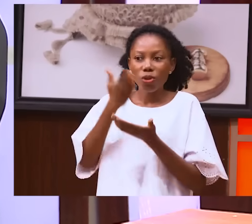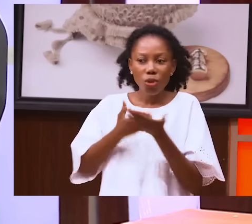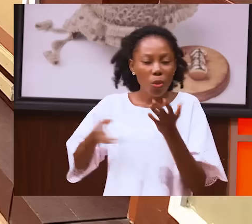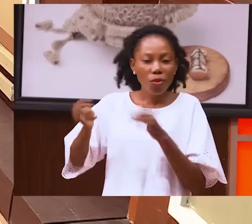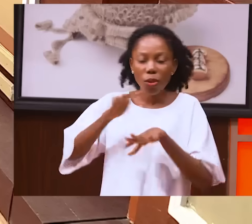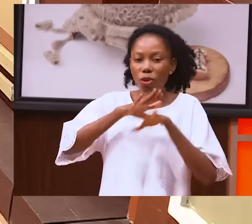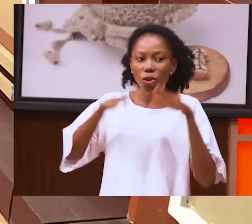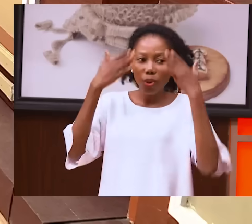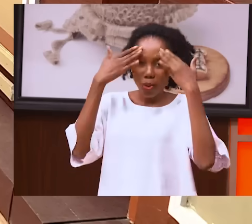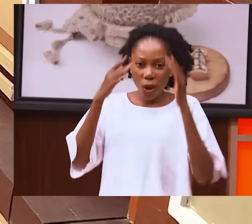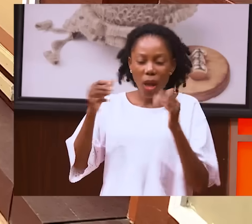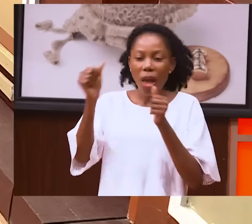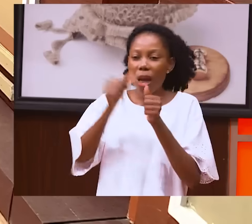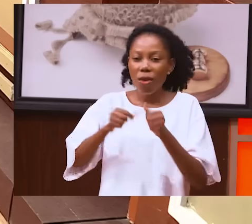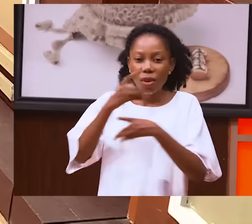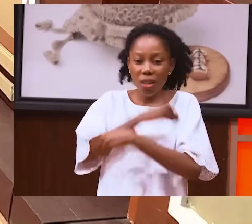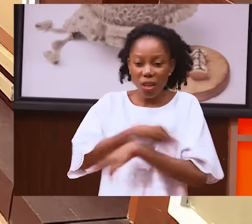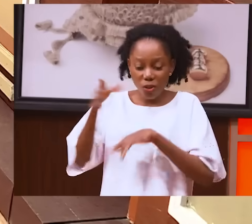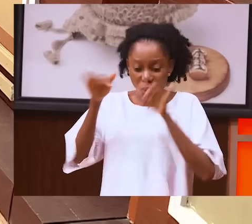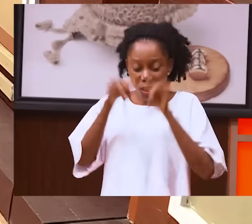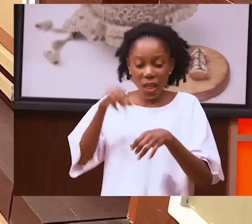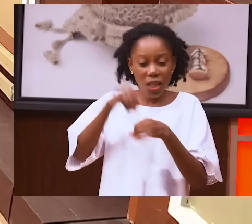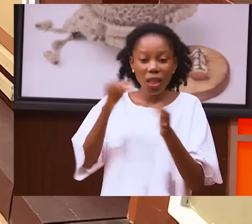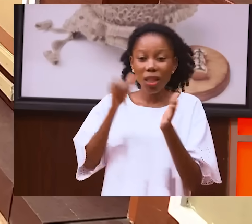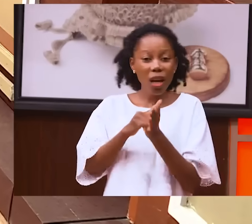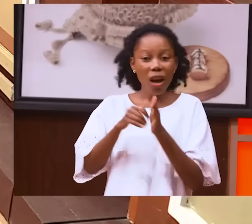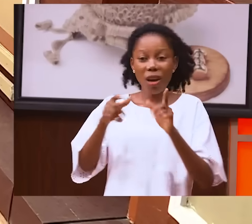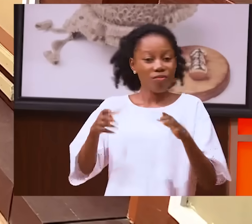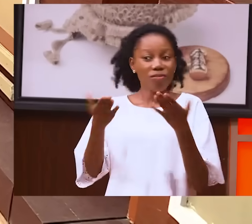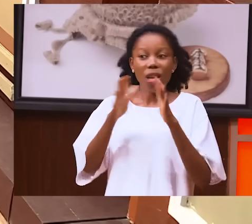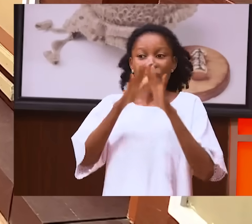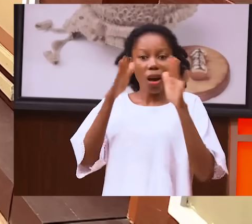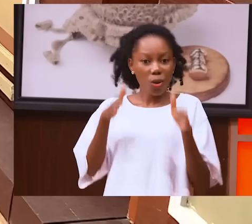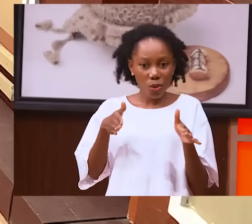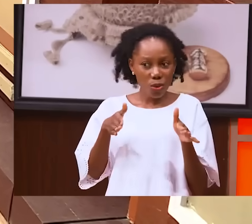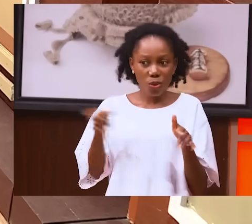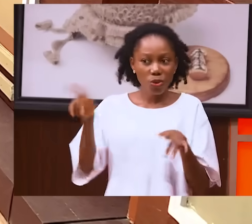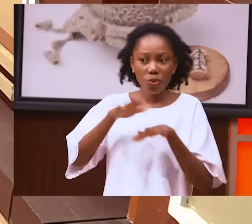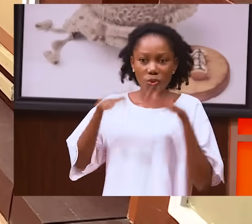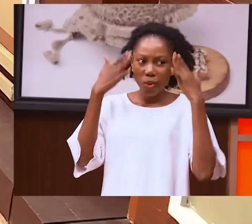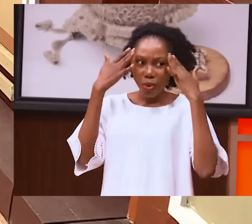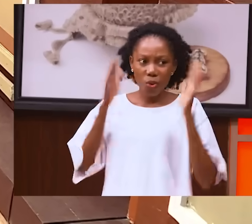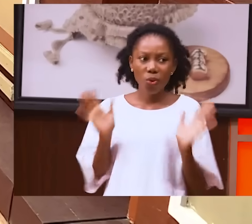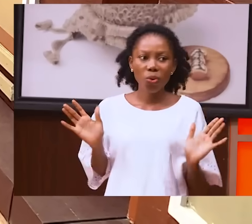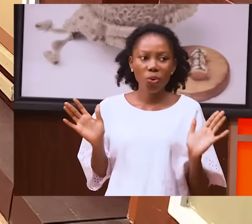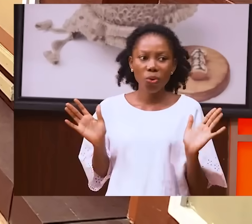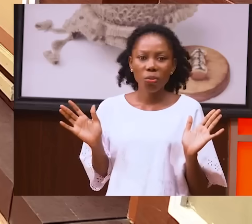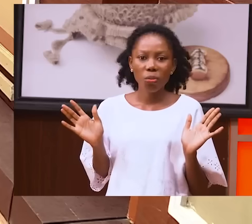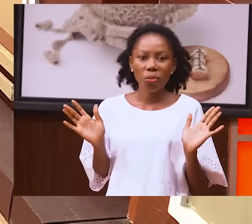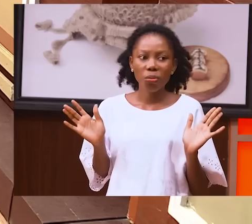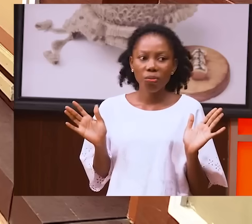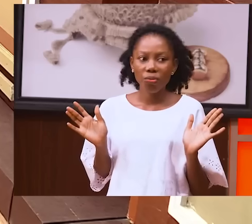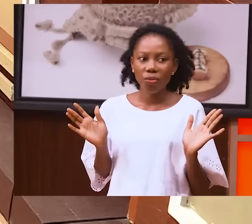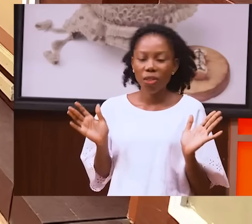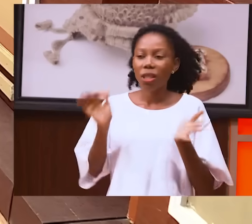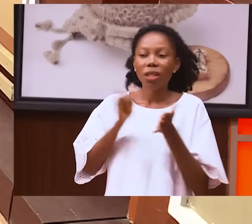that for every day they spend in that house, they think they just leave and that's the end of it. That's the common, what